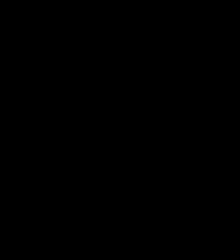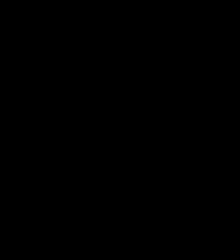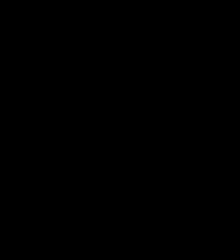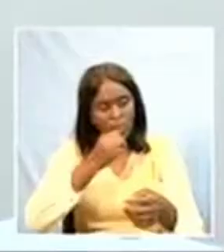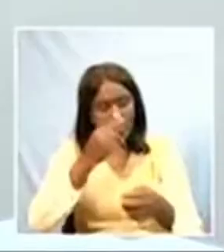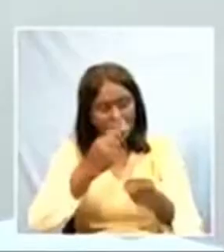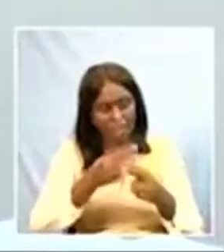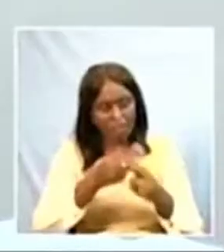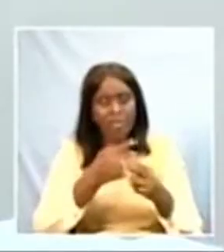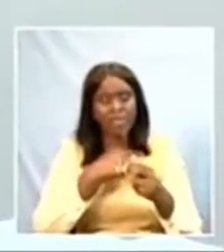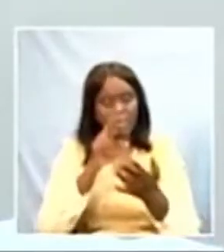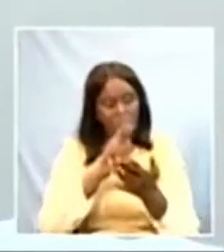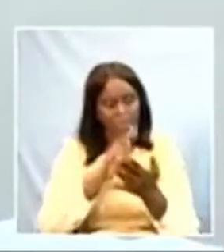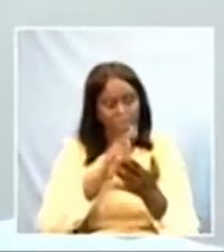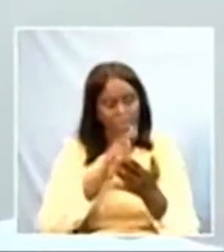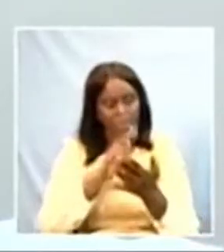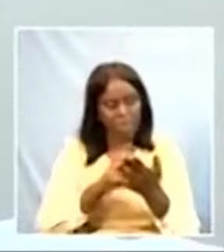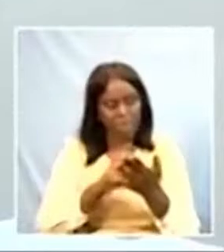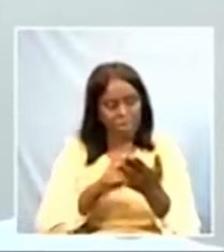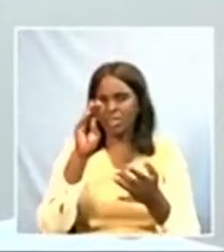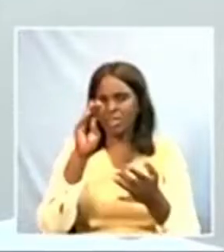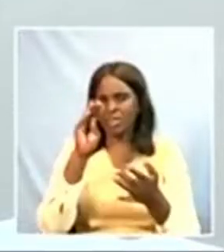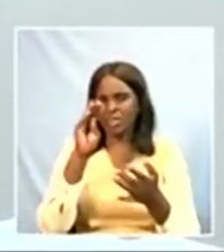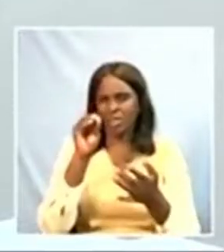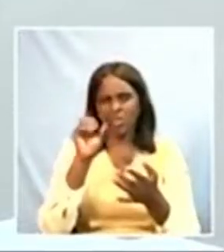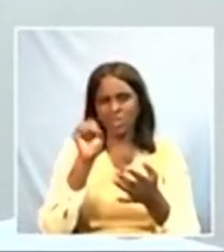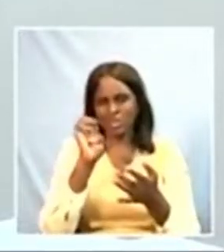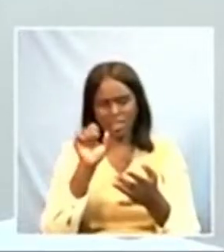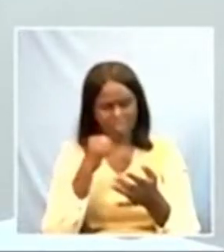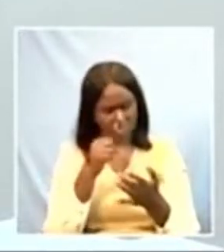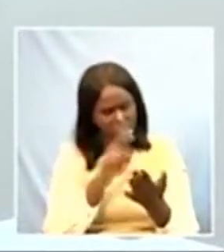name. Me, when you read me checking, I will check.